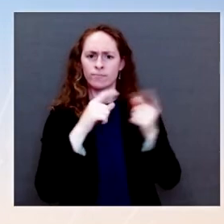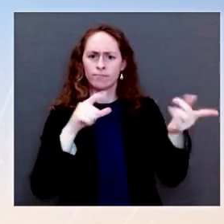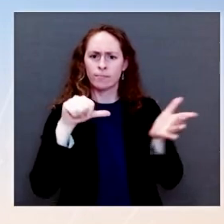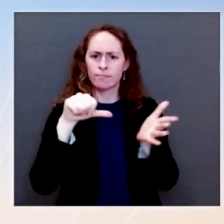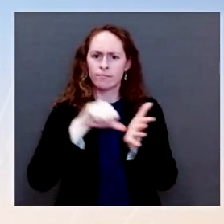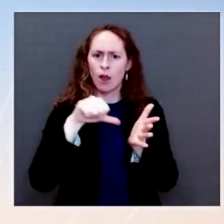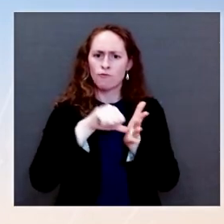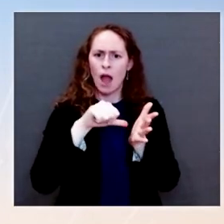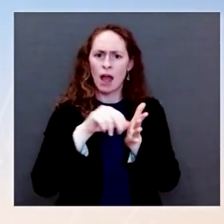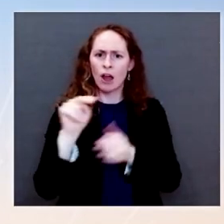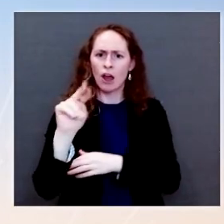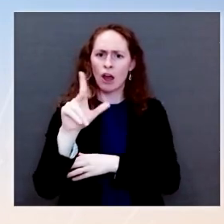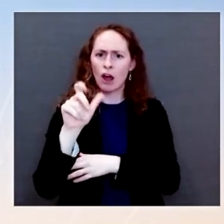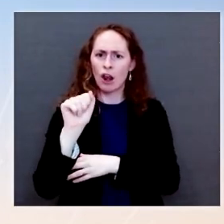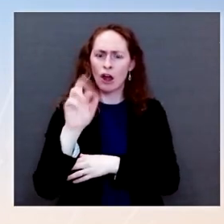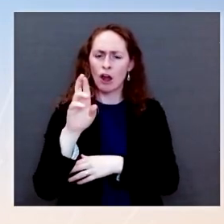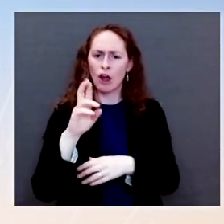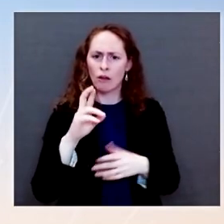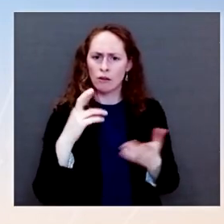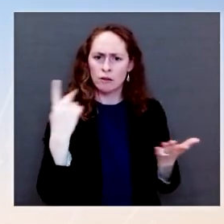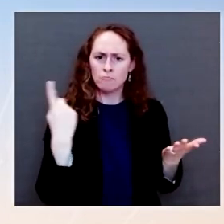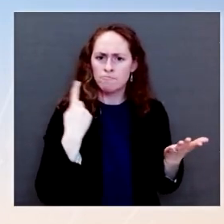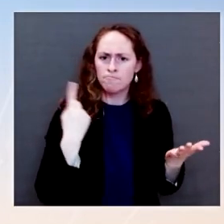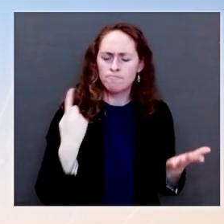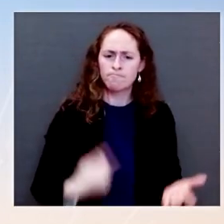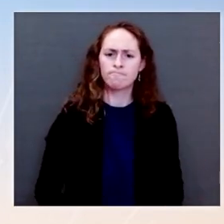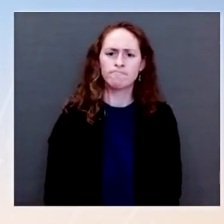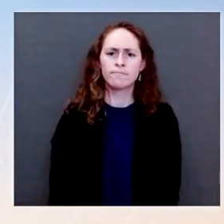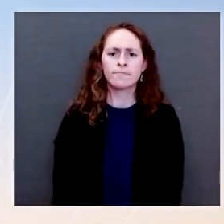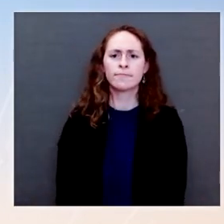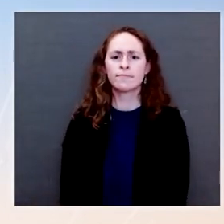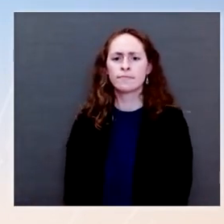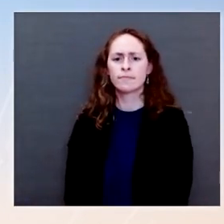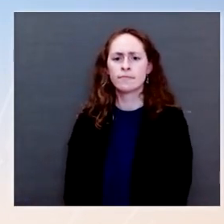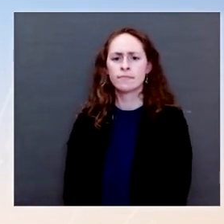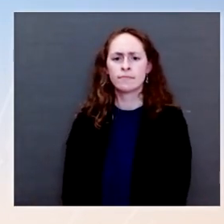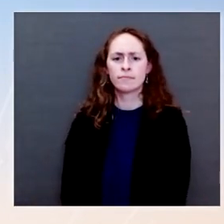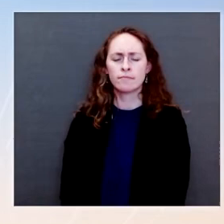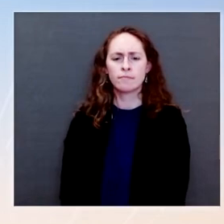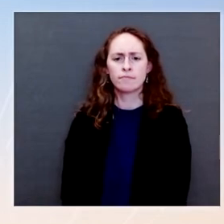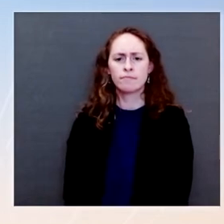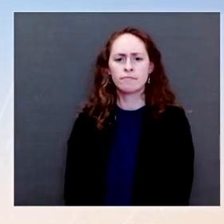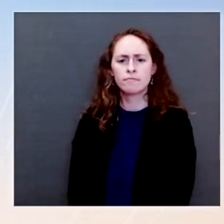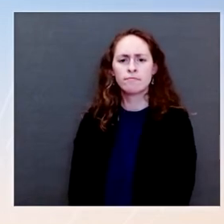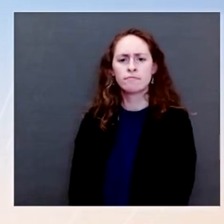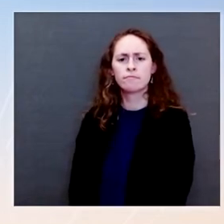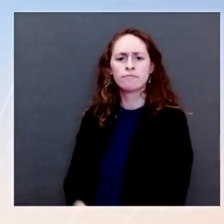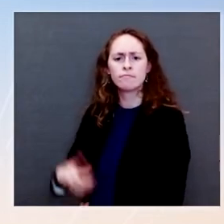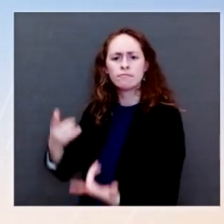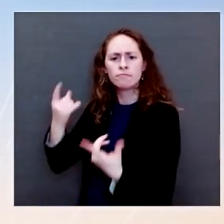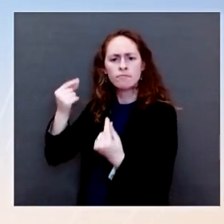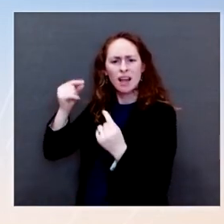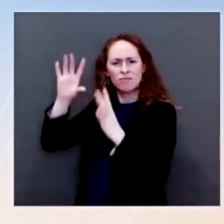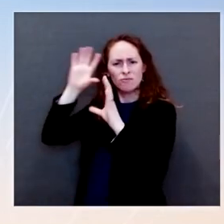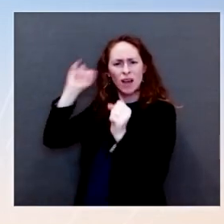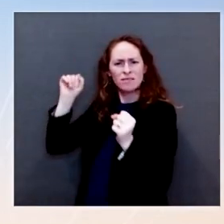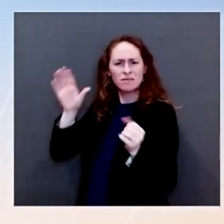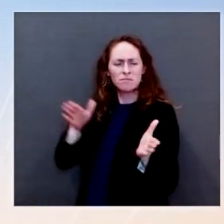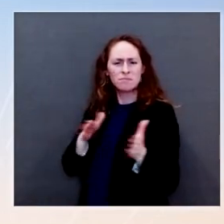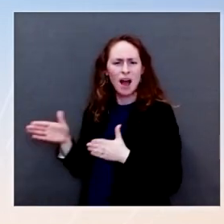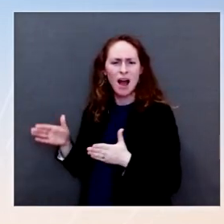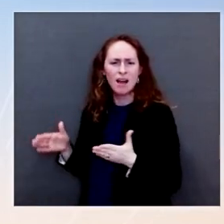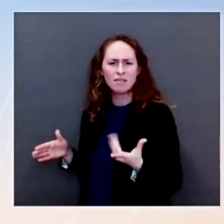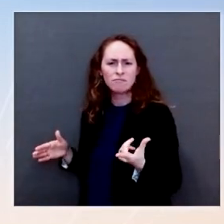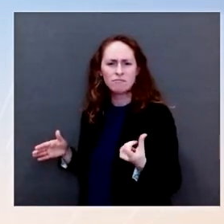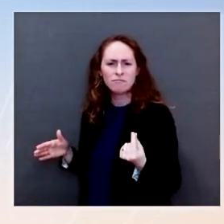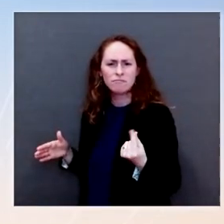progress? Well, every president has a range of options. I'm not going to outline those from here. Our approach, our desire continues to be